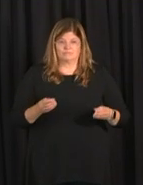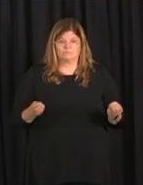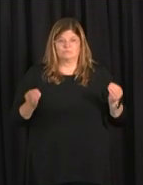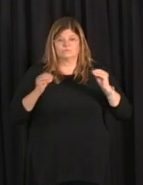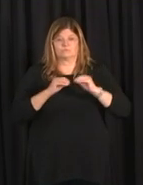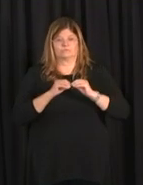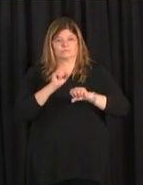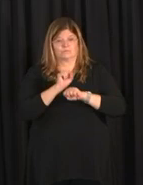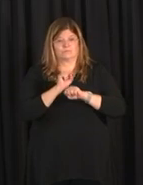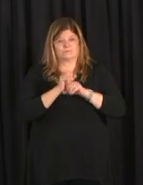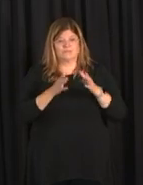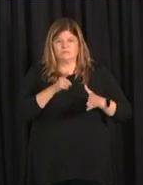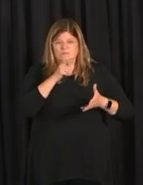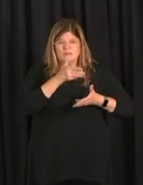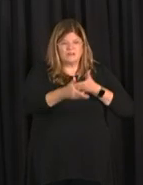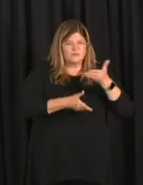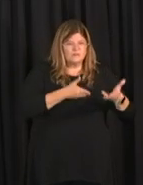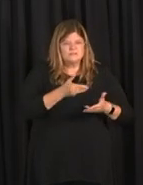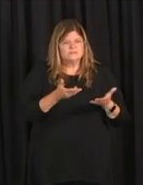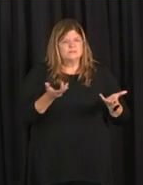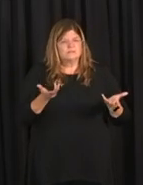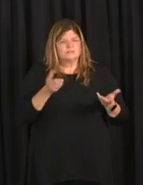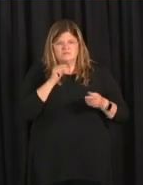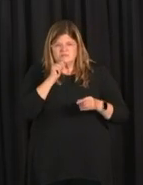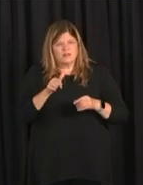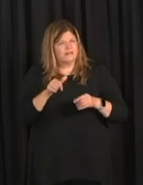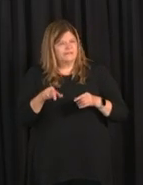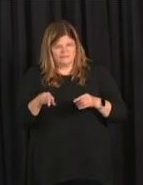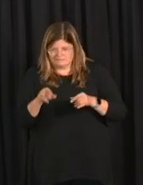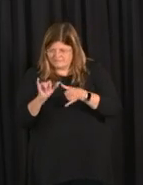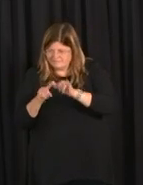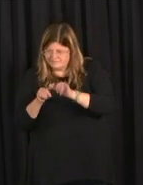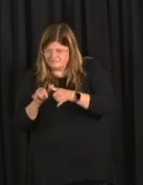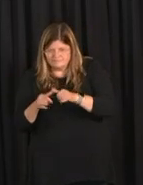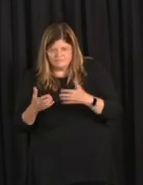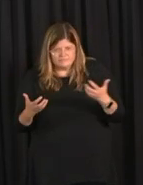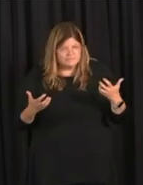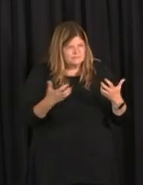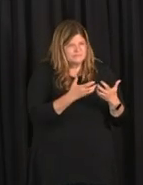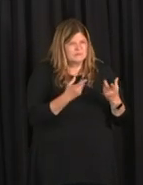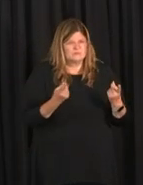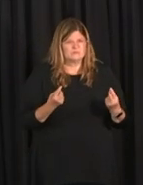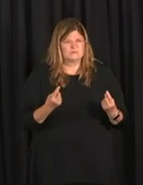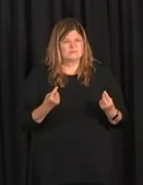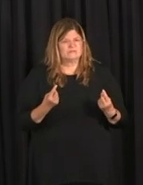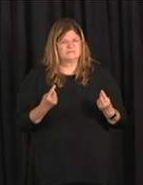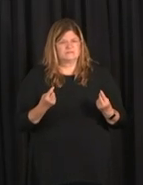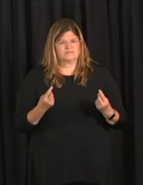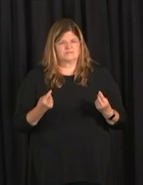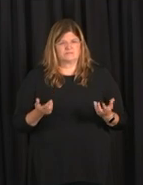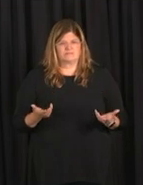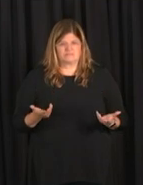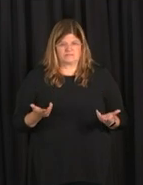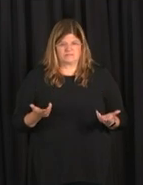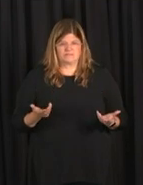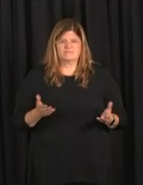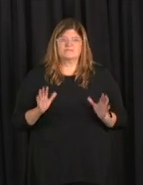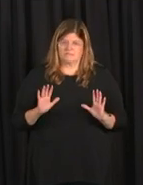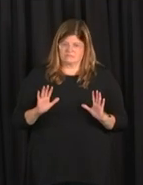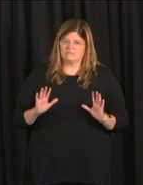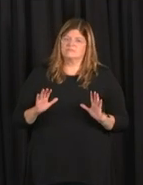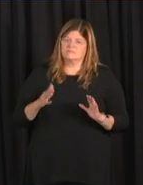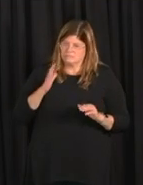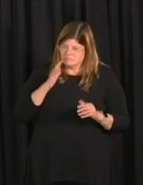more employees need to be hired? What happens if this metric doesn't move and everything else goes towards? Well, it's going to move. It